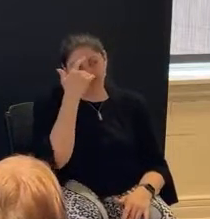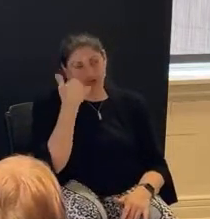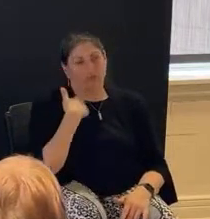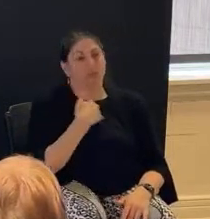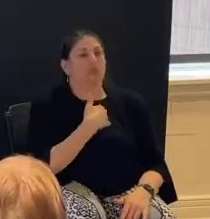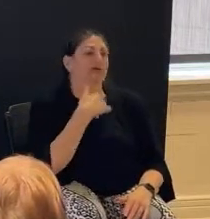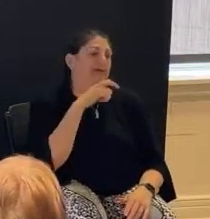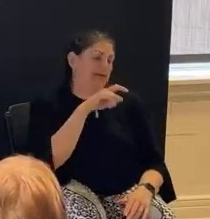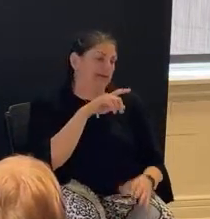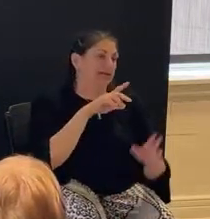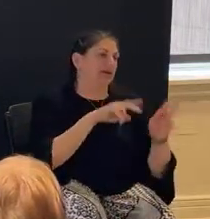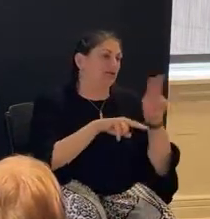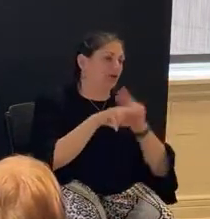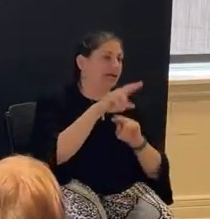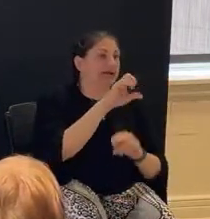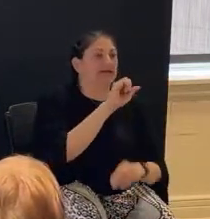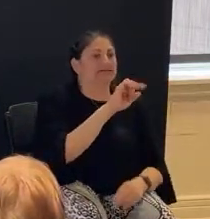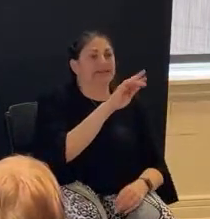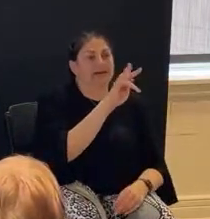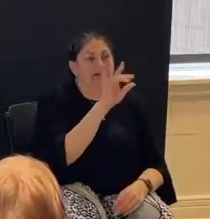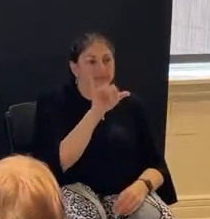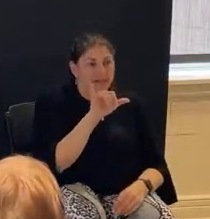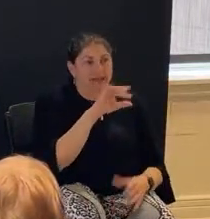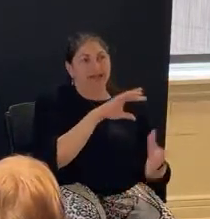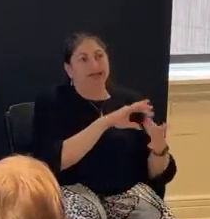and regulatory models and this, that. But it's like